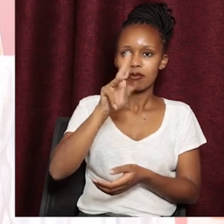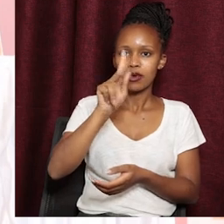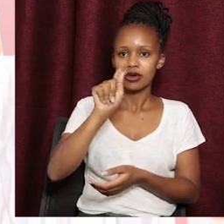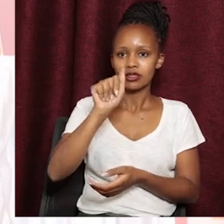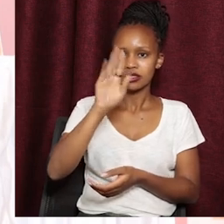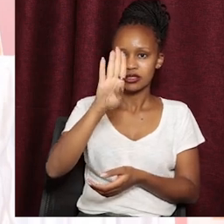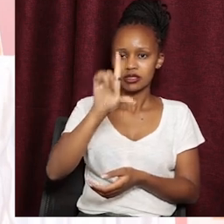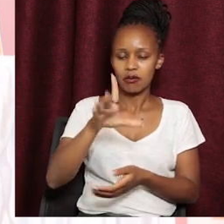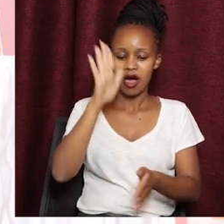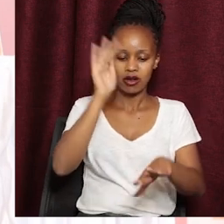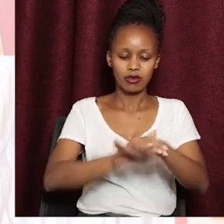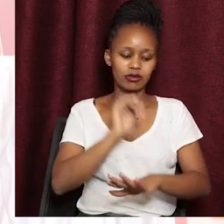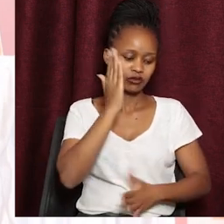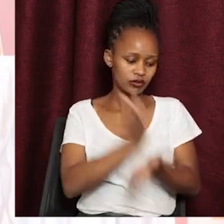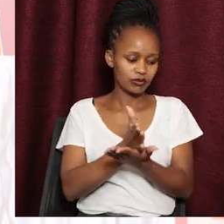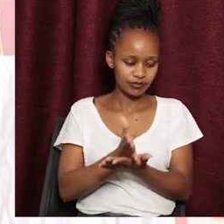and wonderful truth.